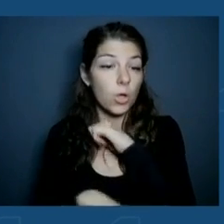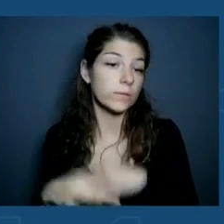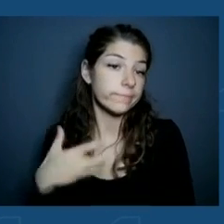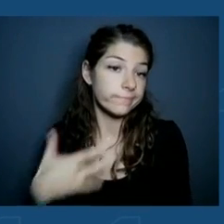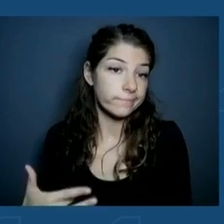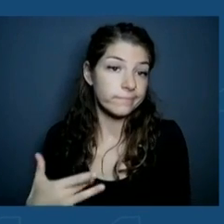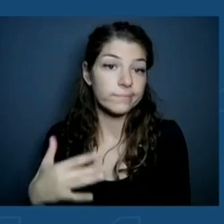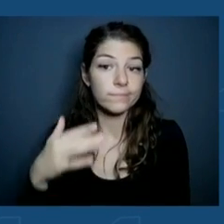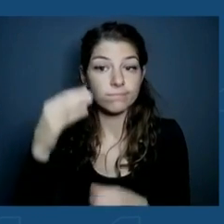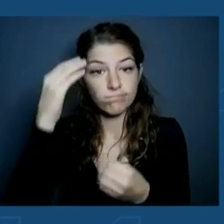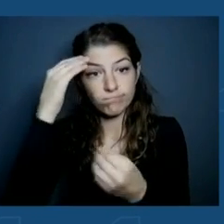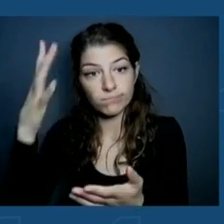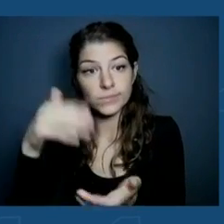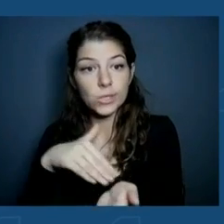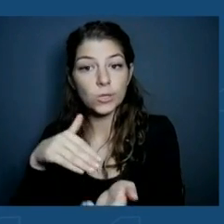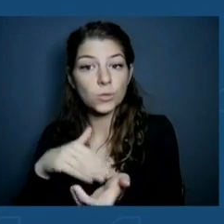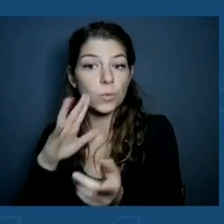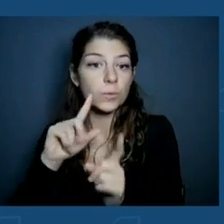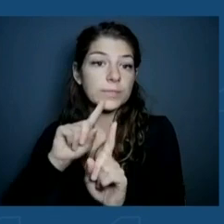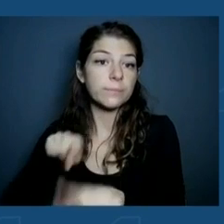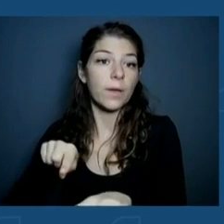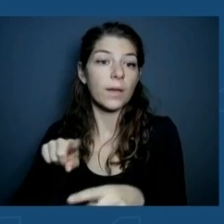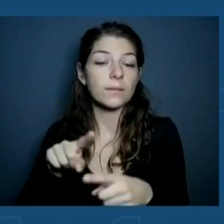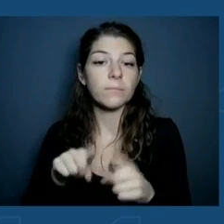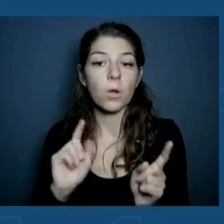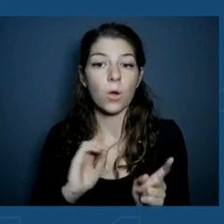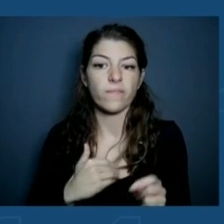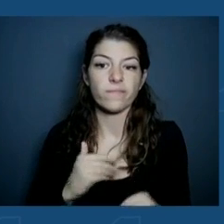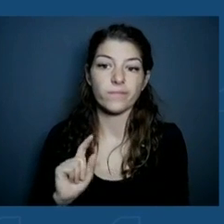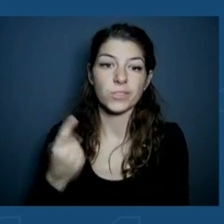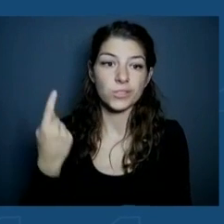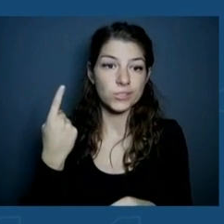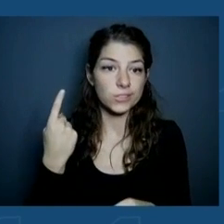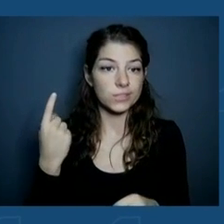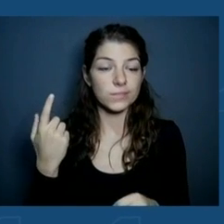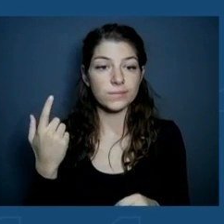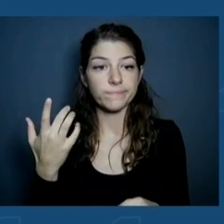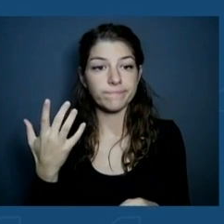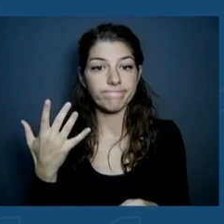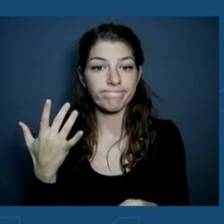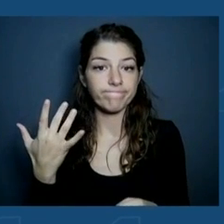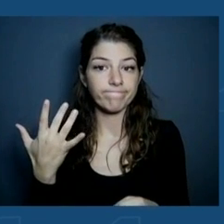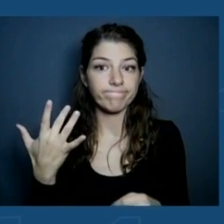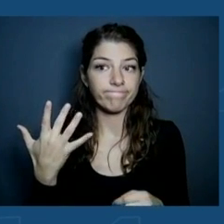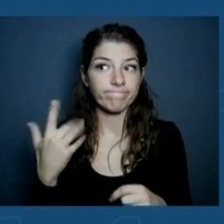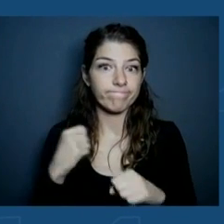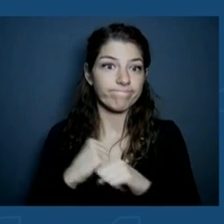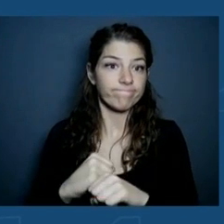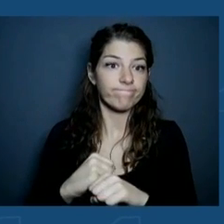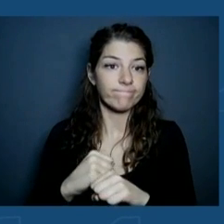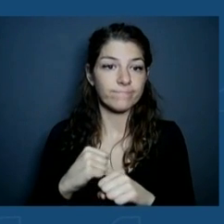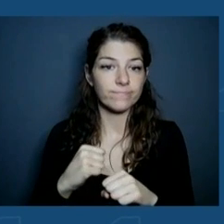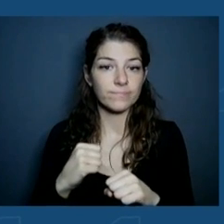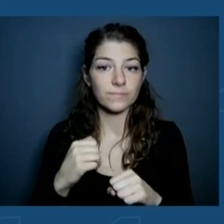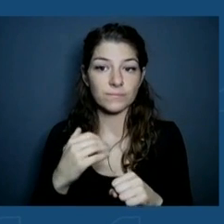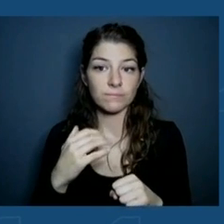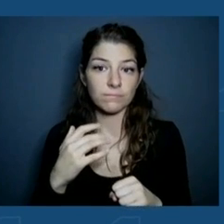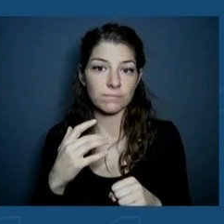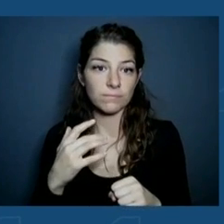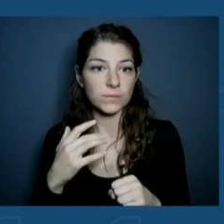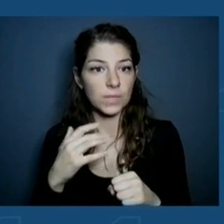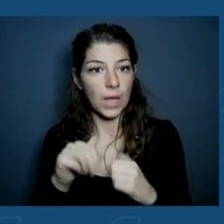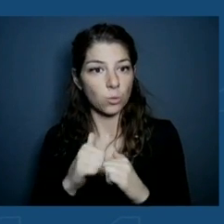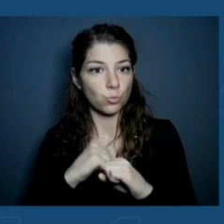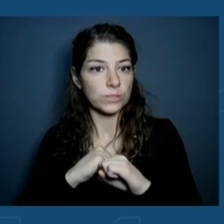the doctor respond, but our first offense is a good defense. We